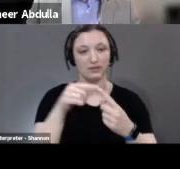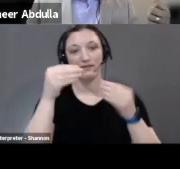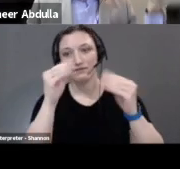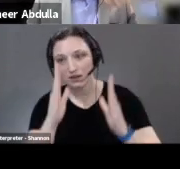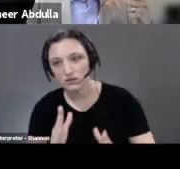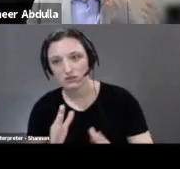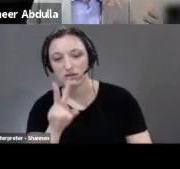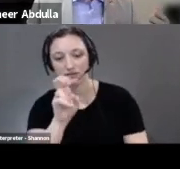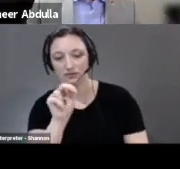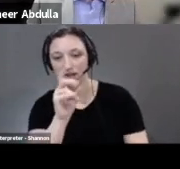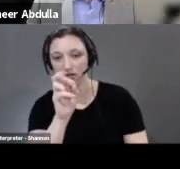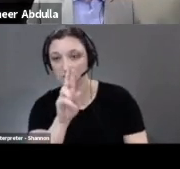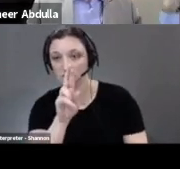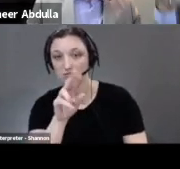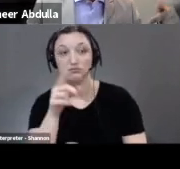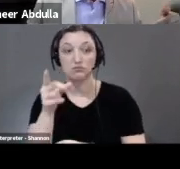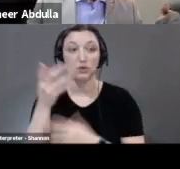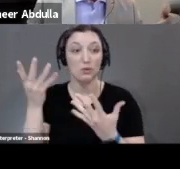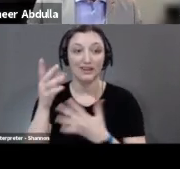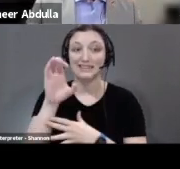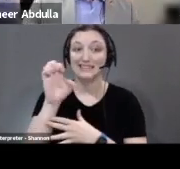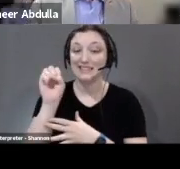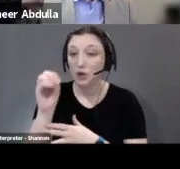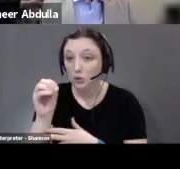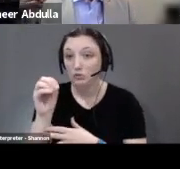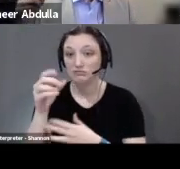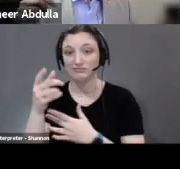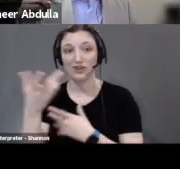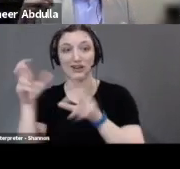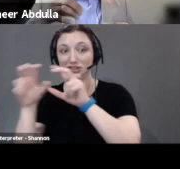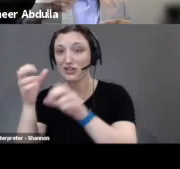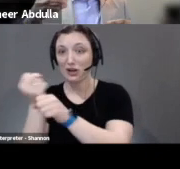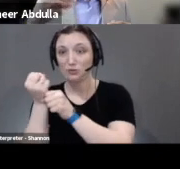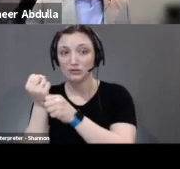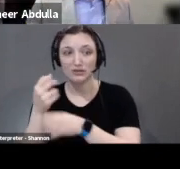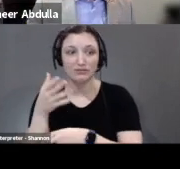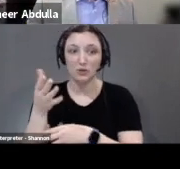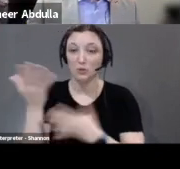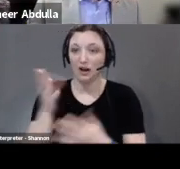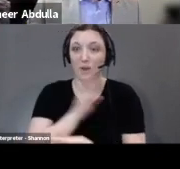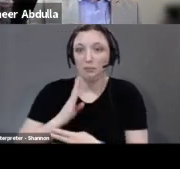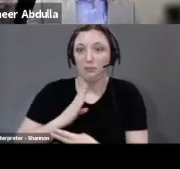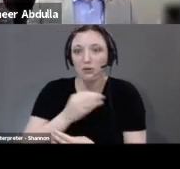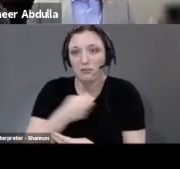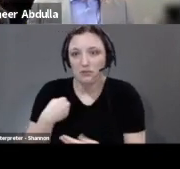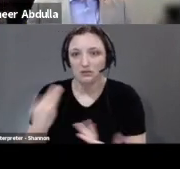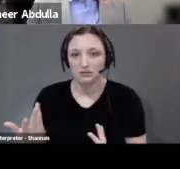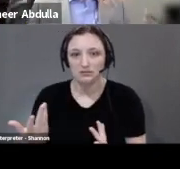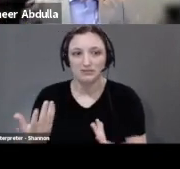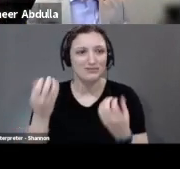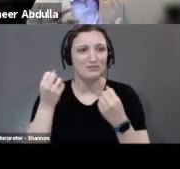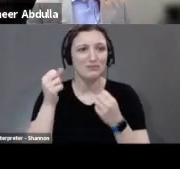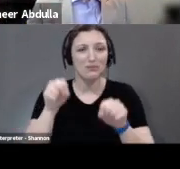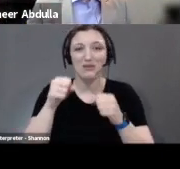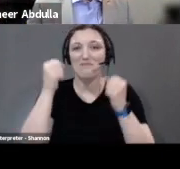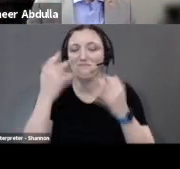company. You're a CEO, you're a shareholder, you're a board member. And there are probably a number of other hats that you wear that I didn't put on the slide, but